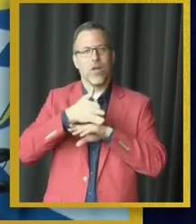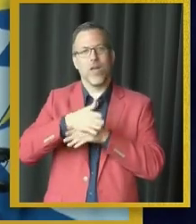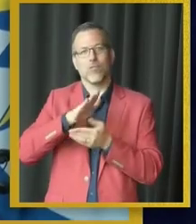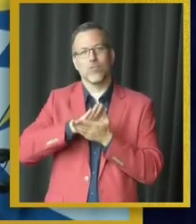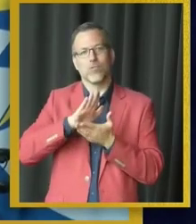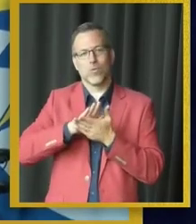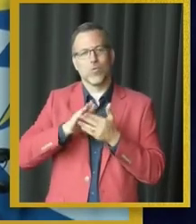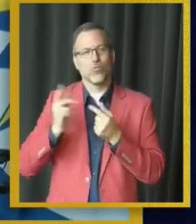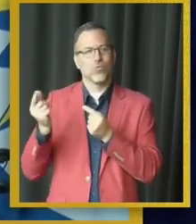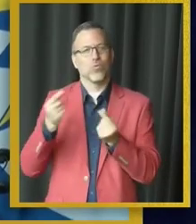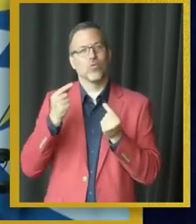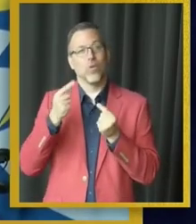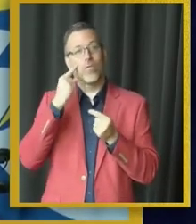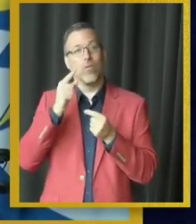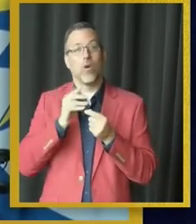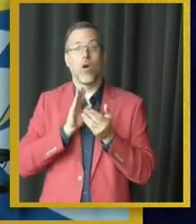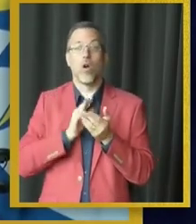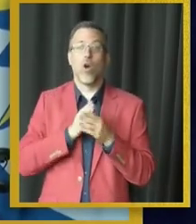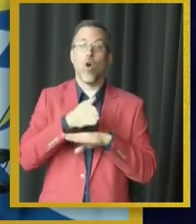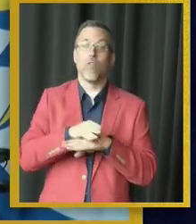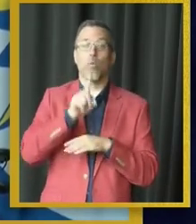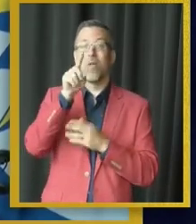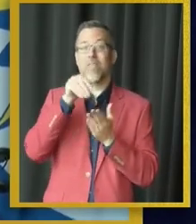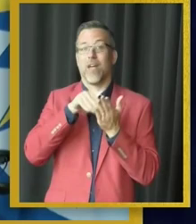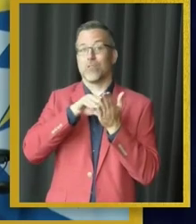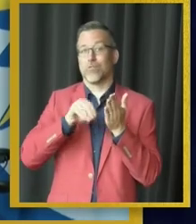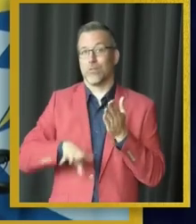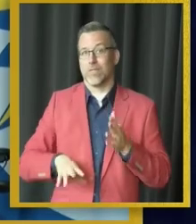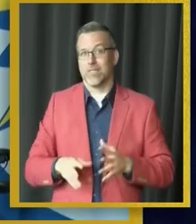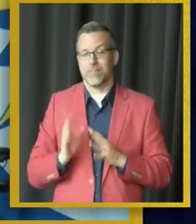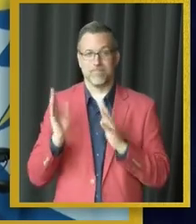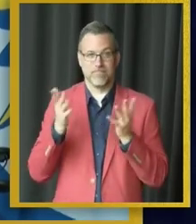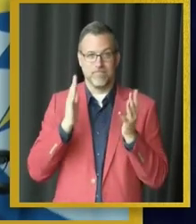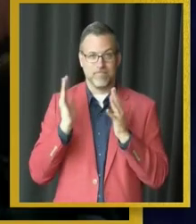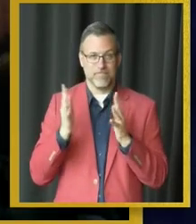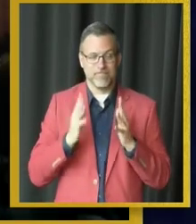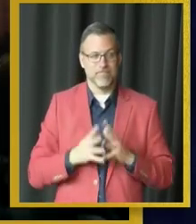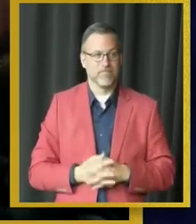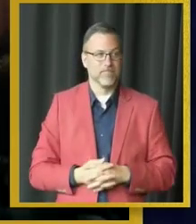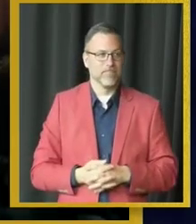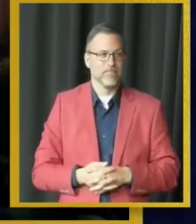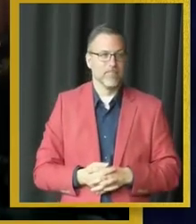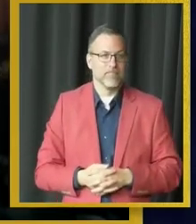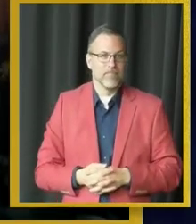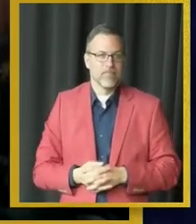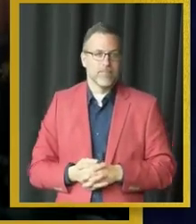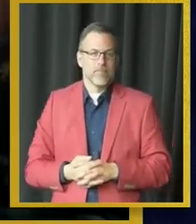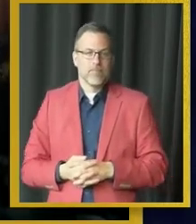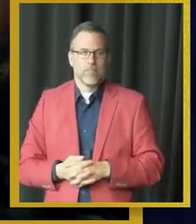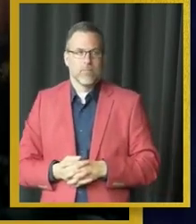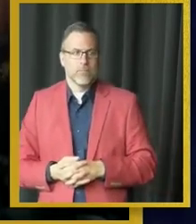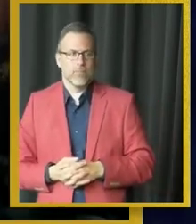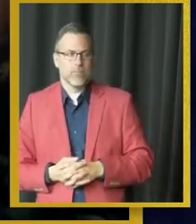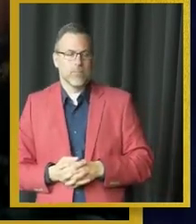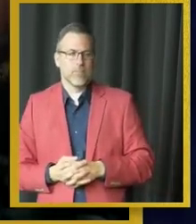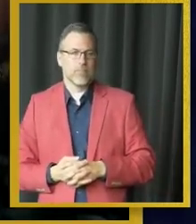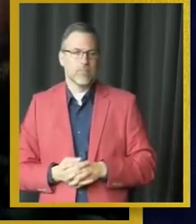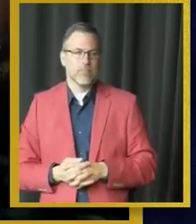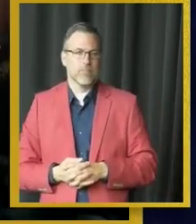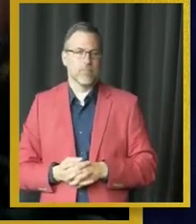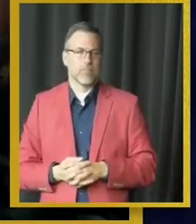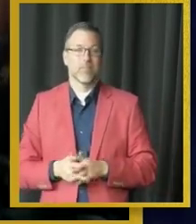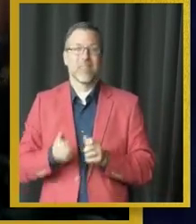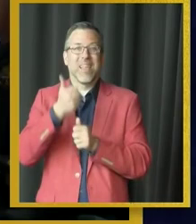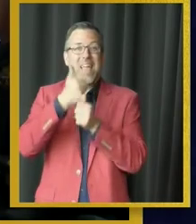activities for over 1,000 students. And every